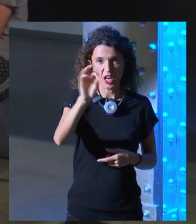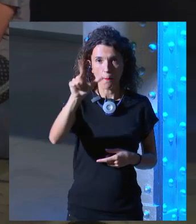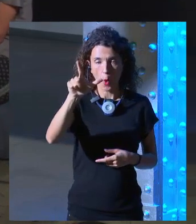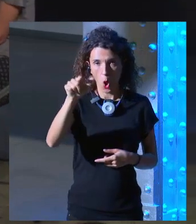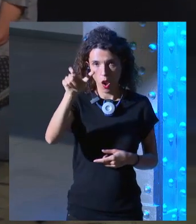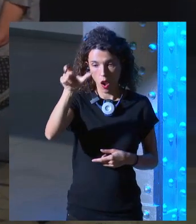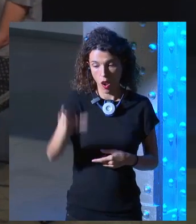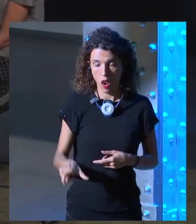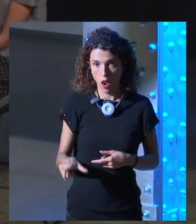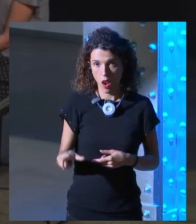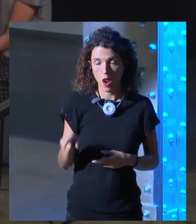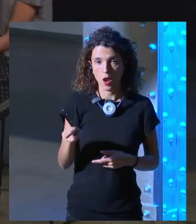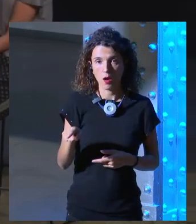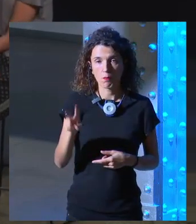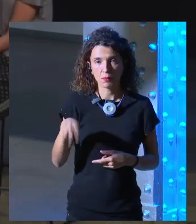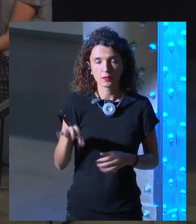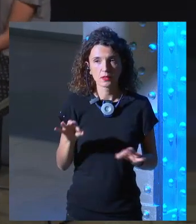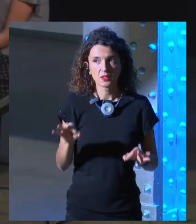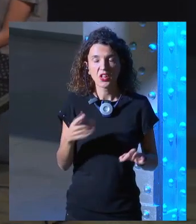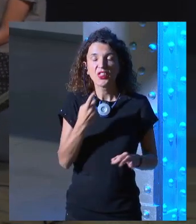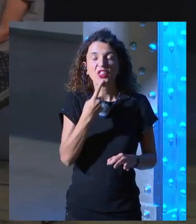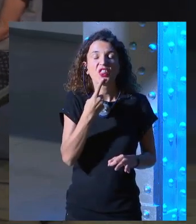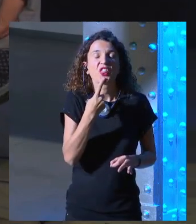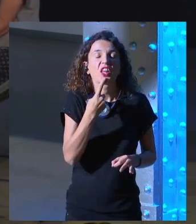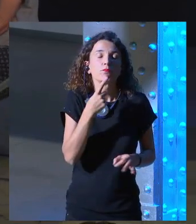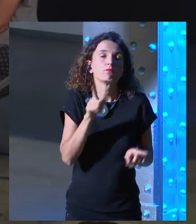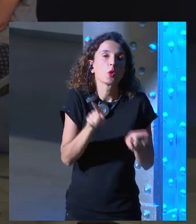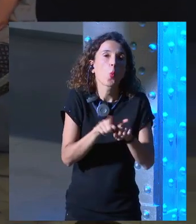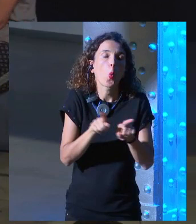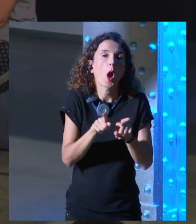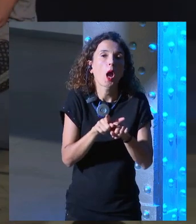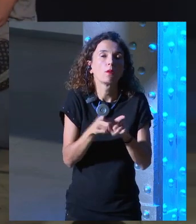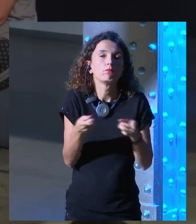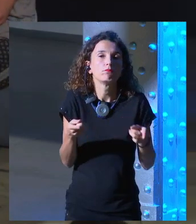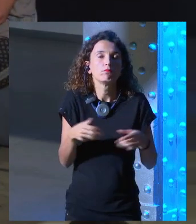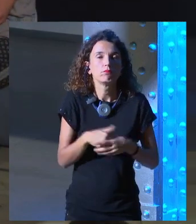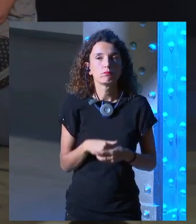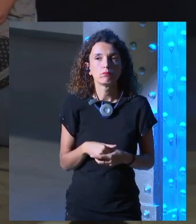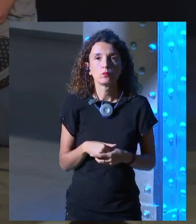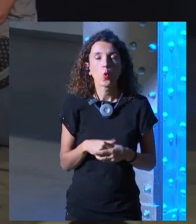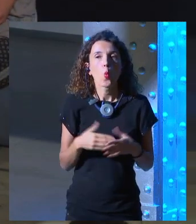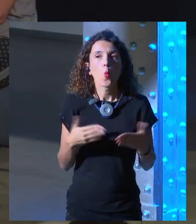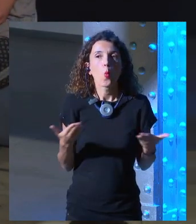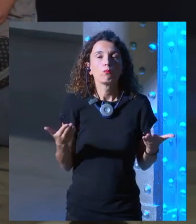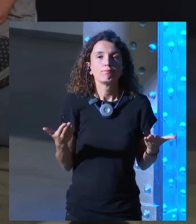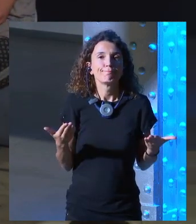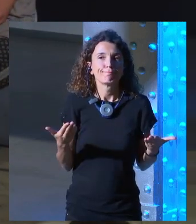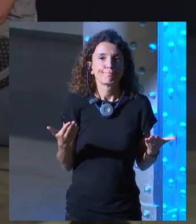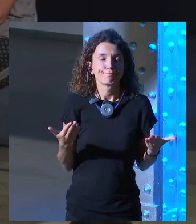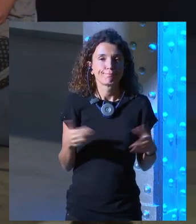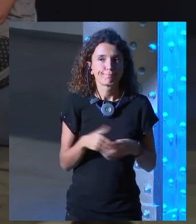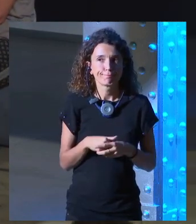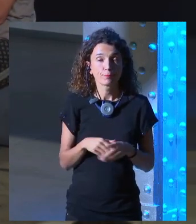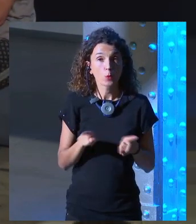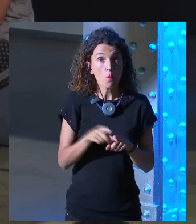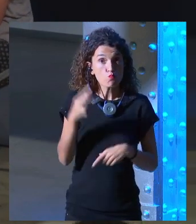is happy to say at any opportunity, and will say it, that women can't be writers, and that even Jane Austen is